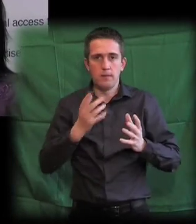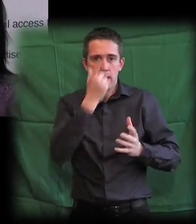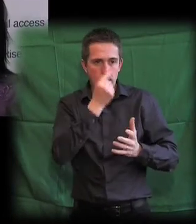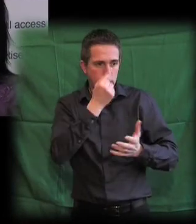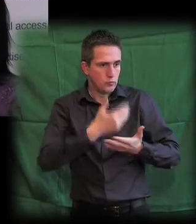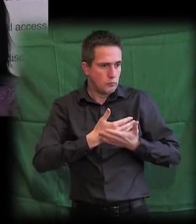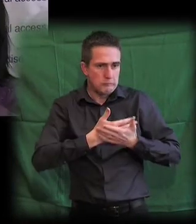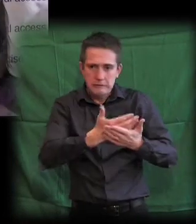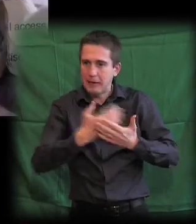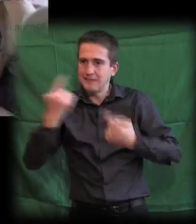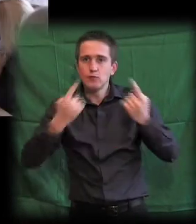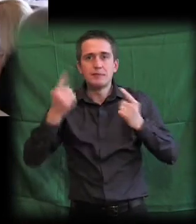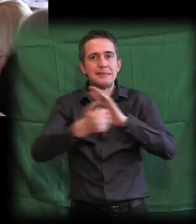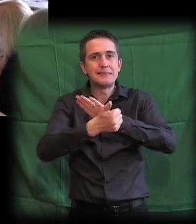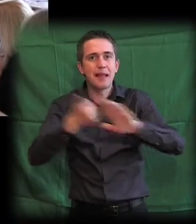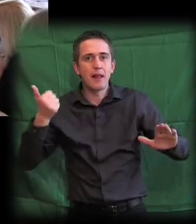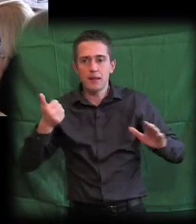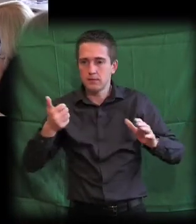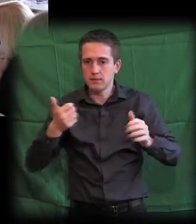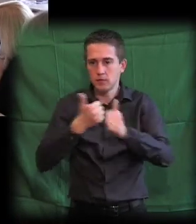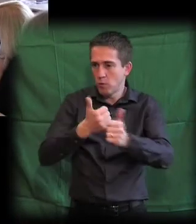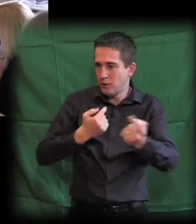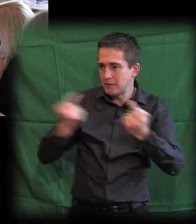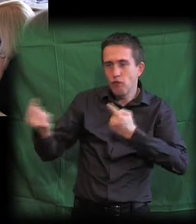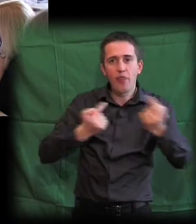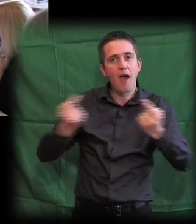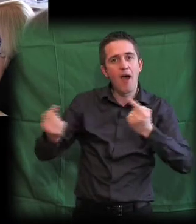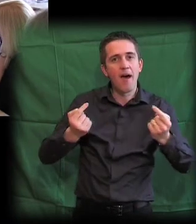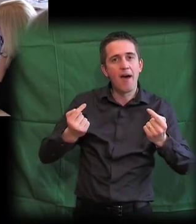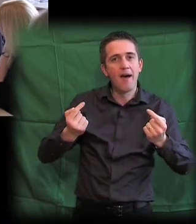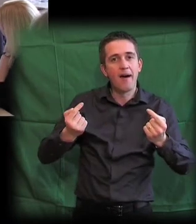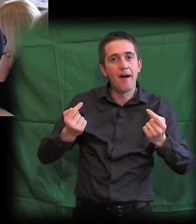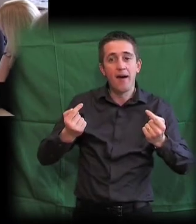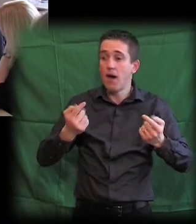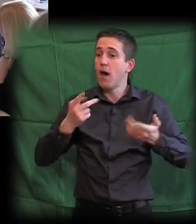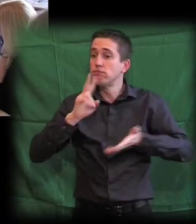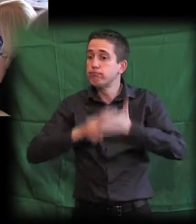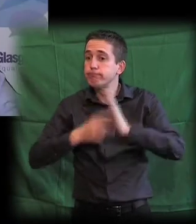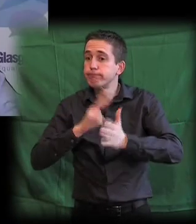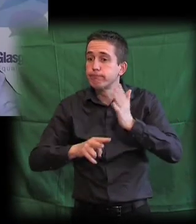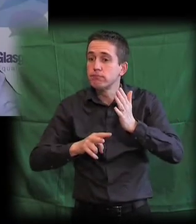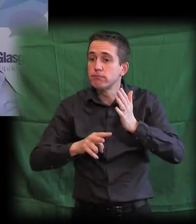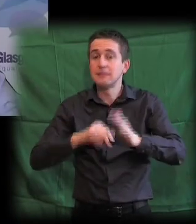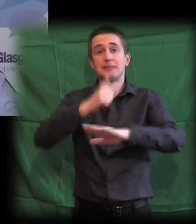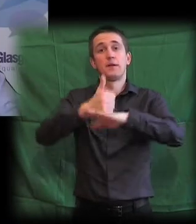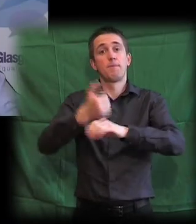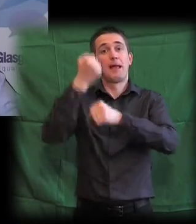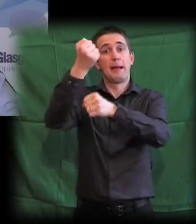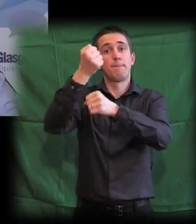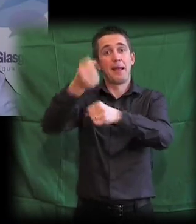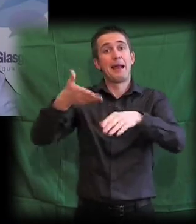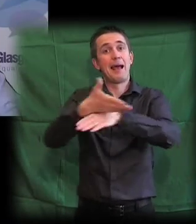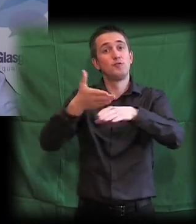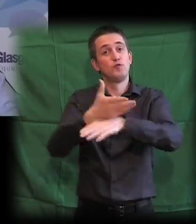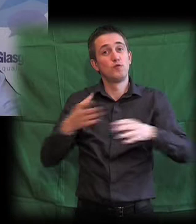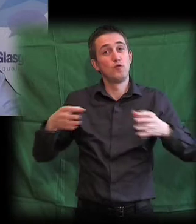our expertise, and that then, out of that, created the campaign action group. Through the campaign